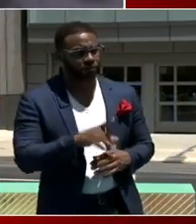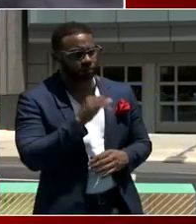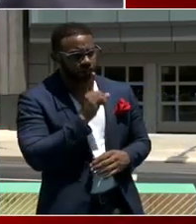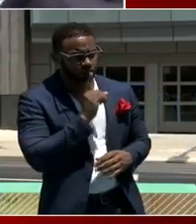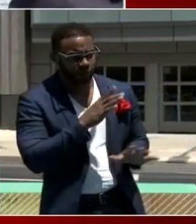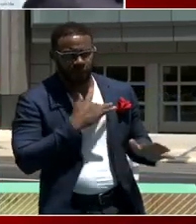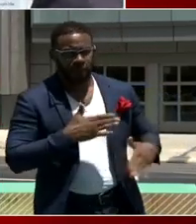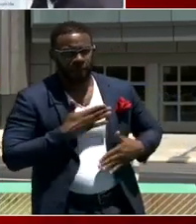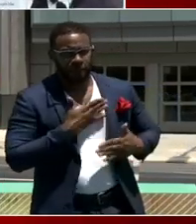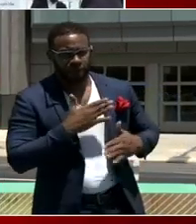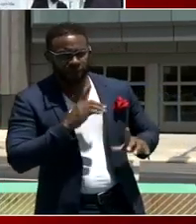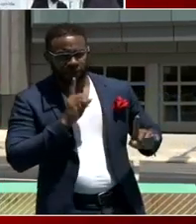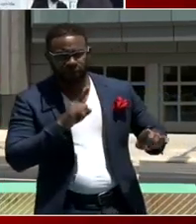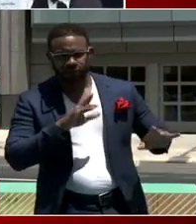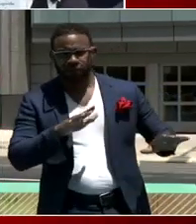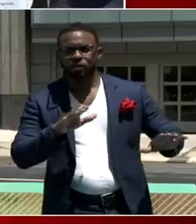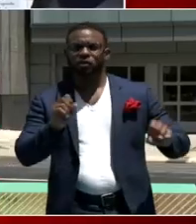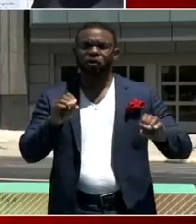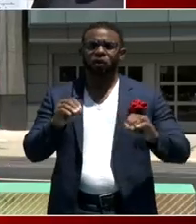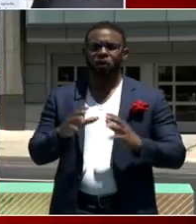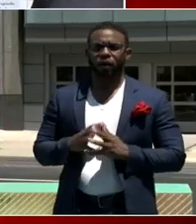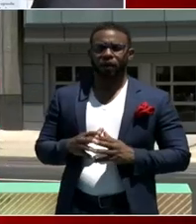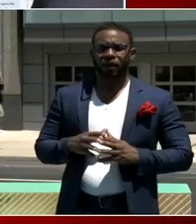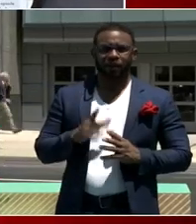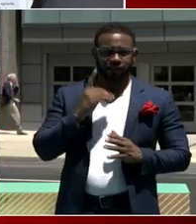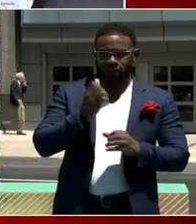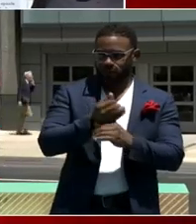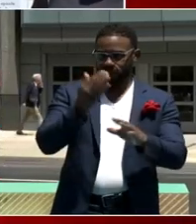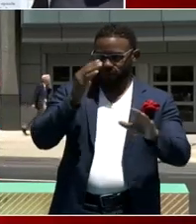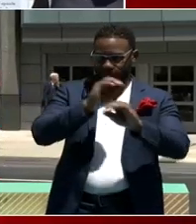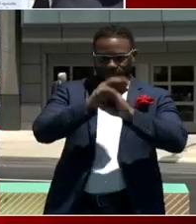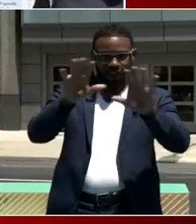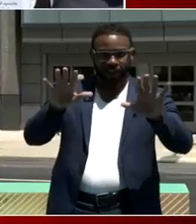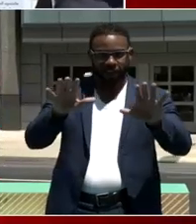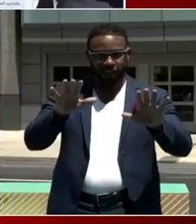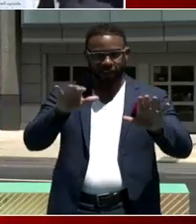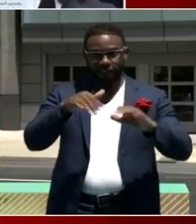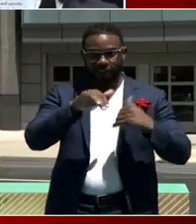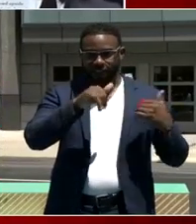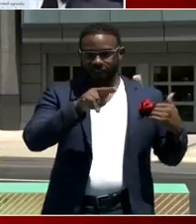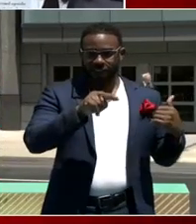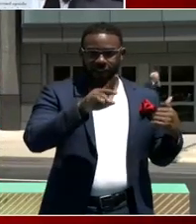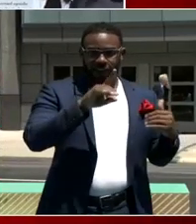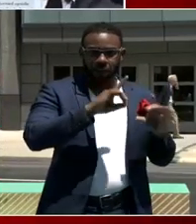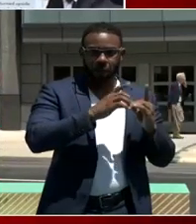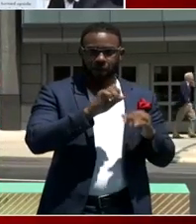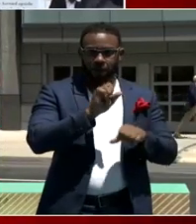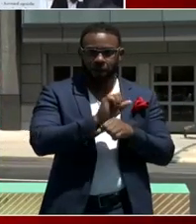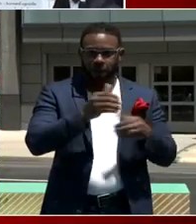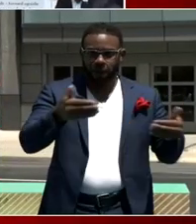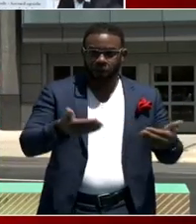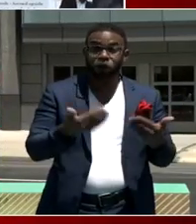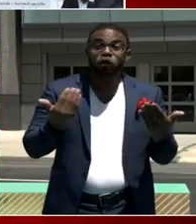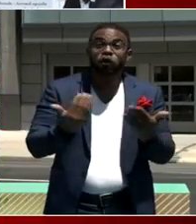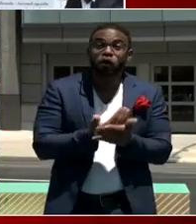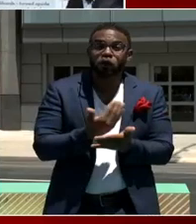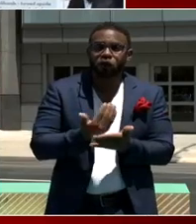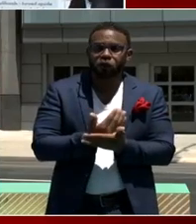Sure, I'm happy to answer. So just so everybody is clear, in January, the Department of Labor introduced